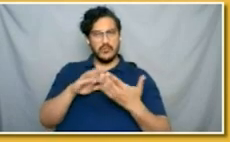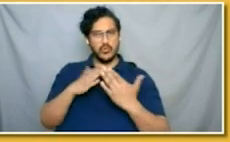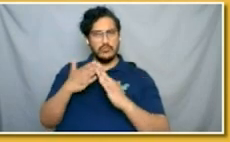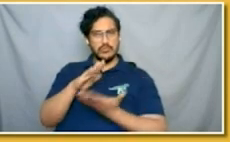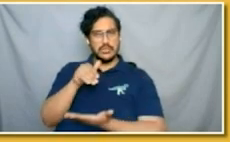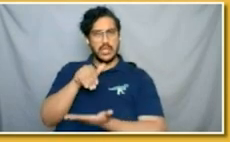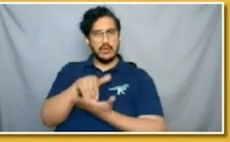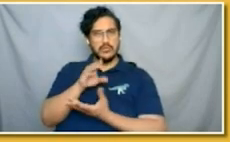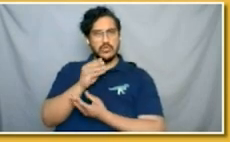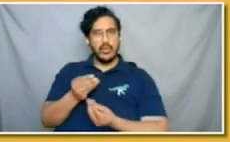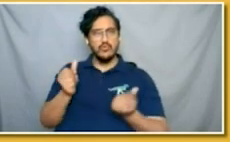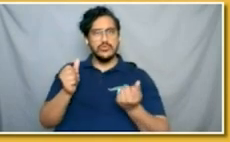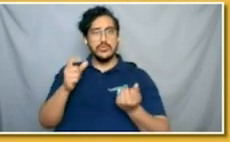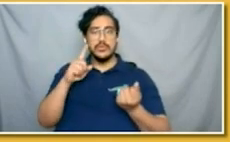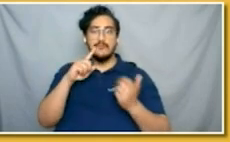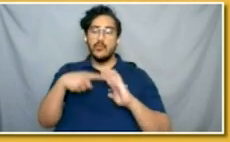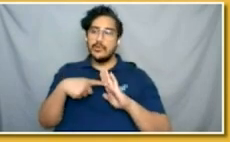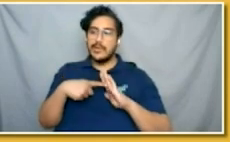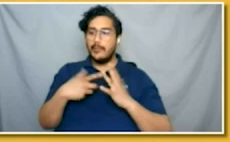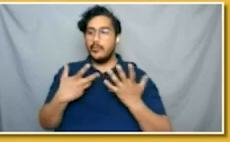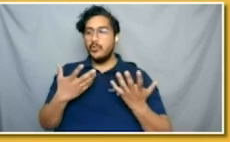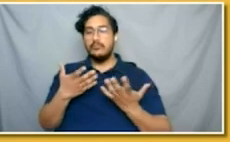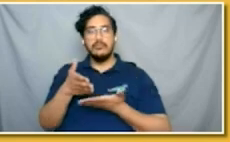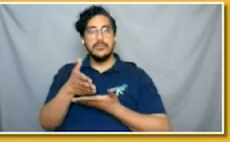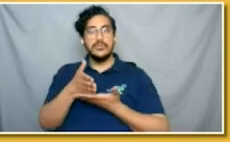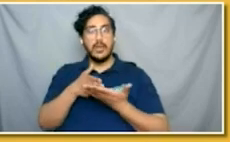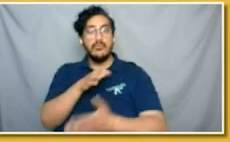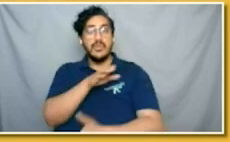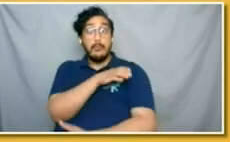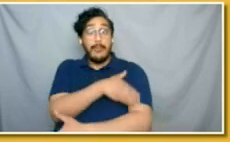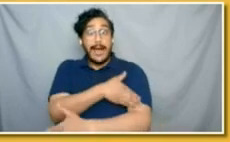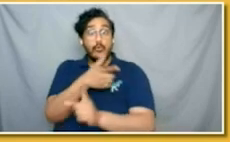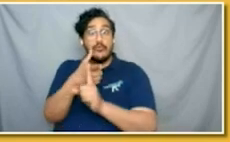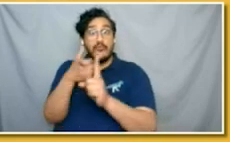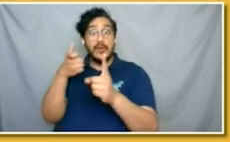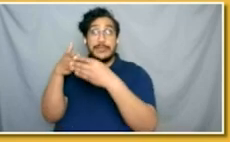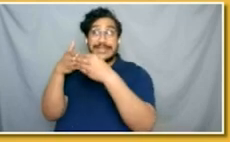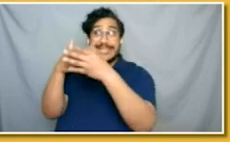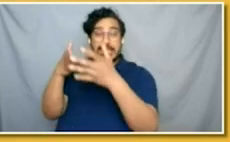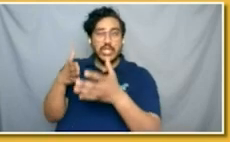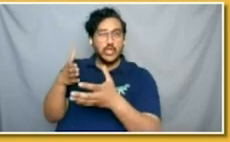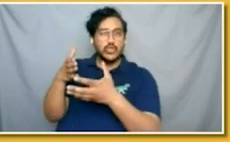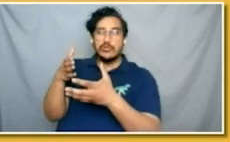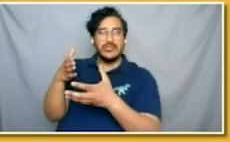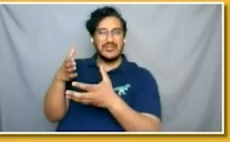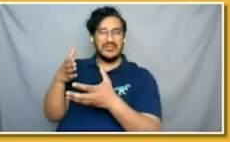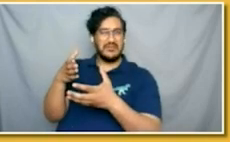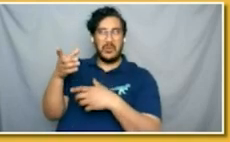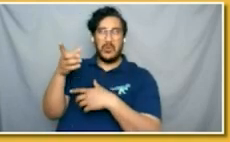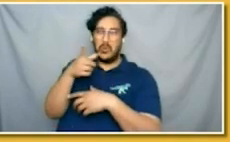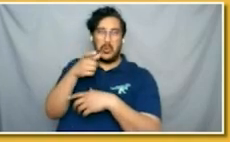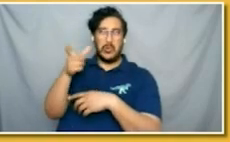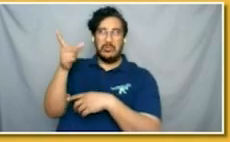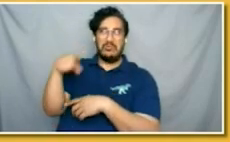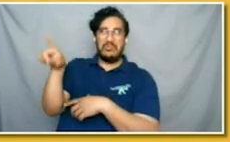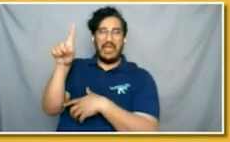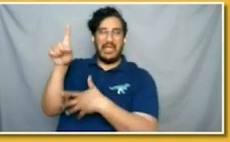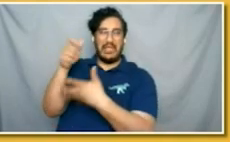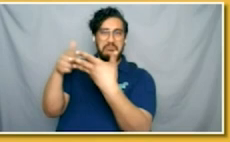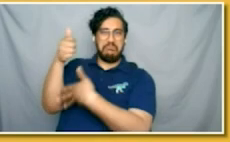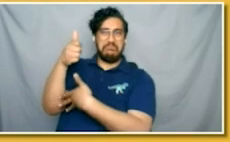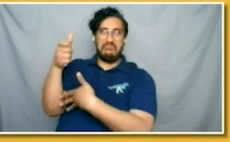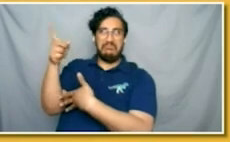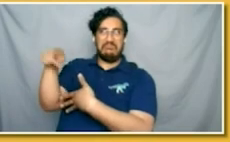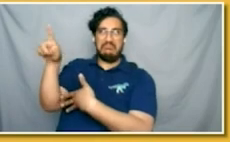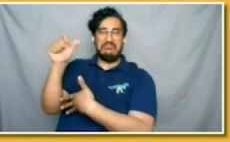taking some of the power out of the leadership, which Ron, as you mentioned, is very out of touch with sort of the day-to-days happening and don't have the